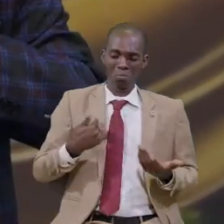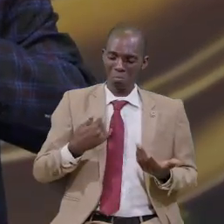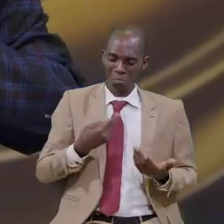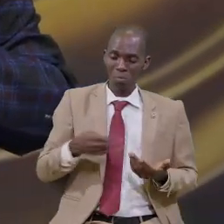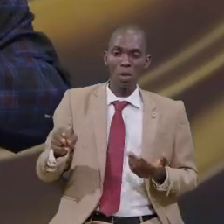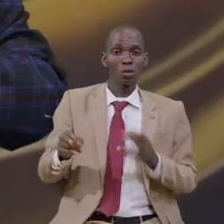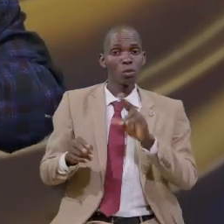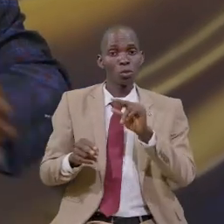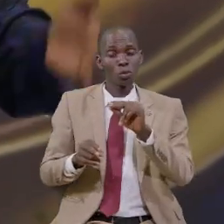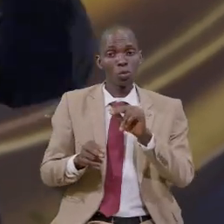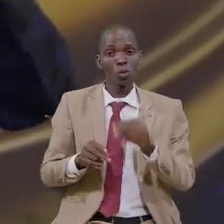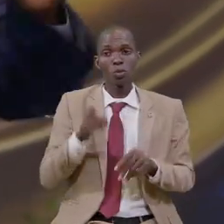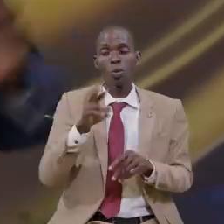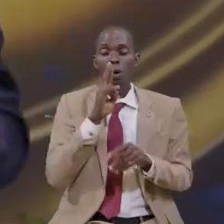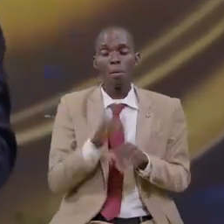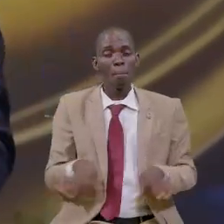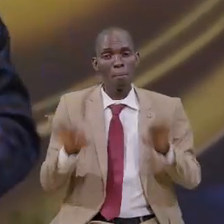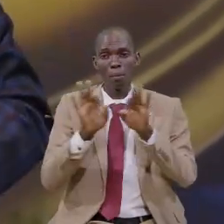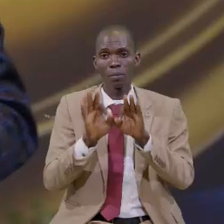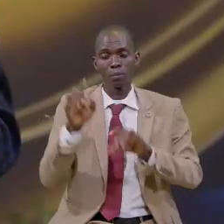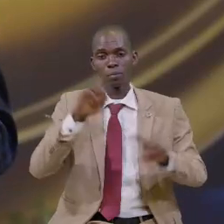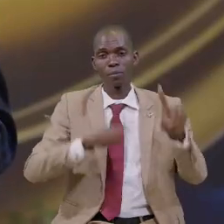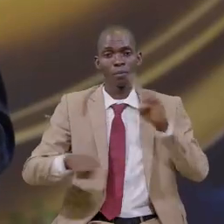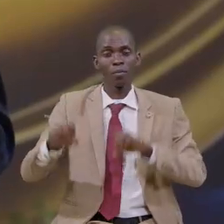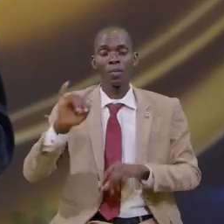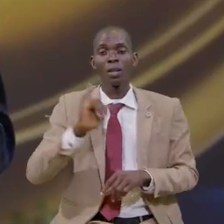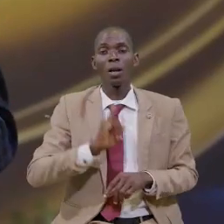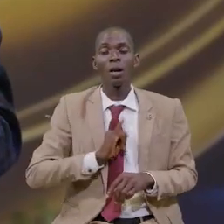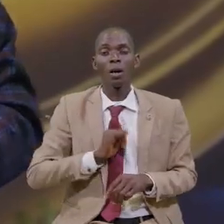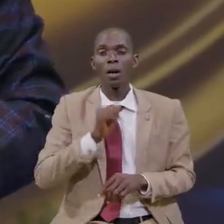I am significant.